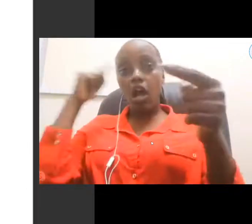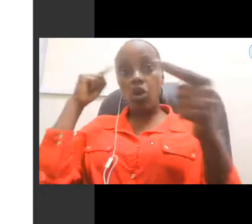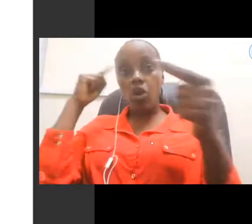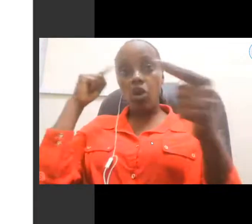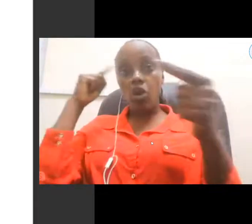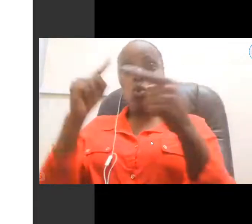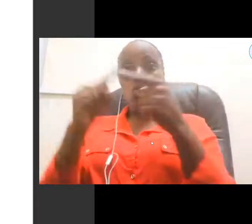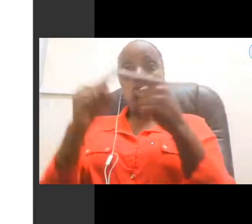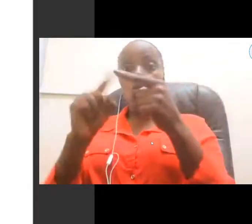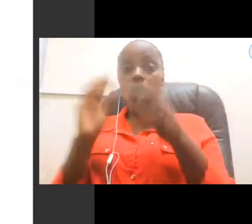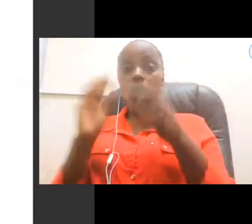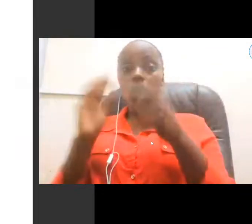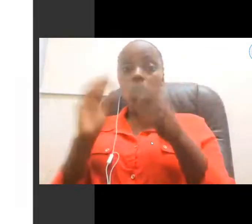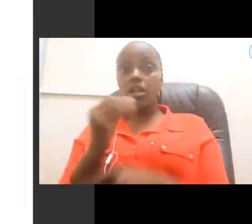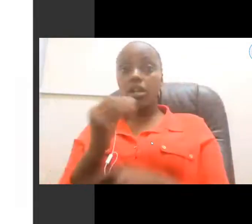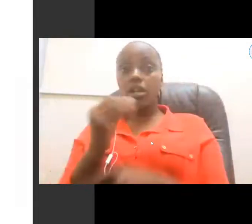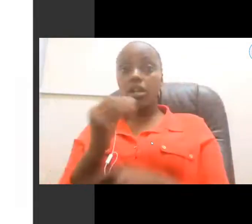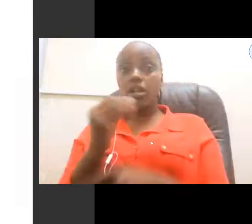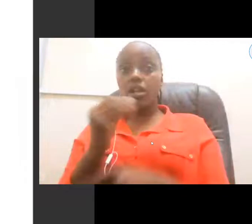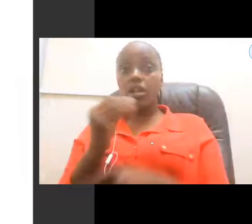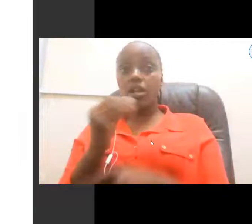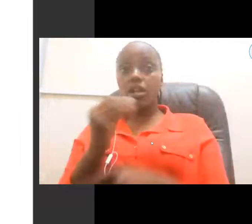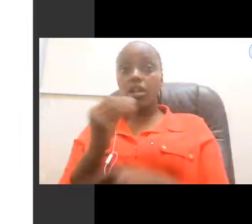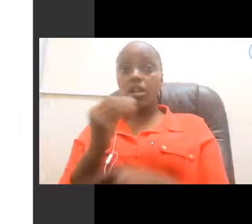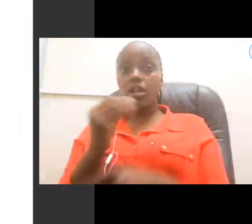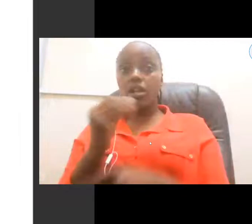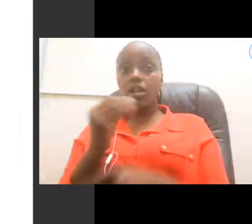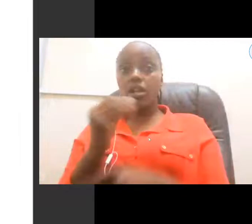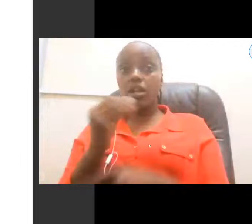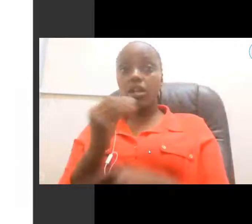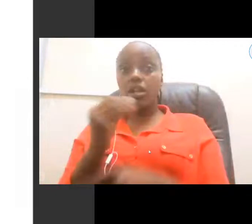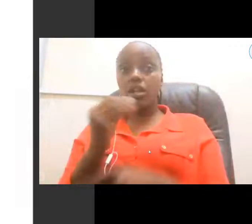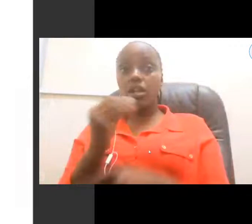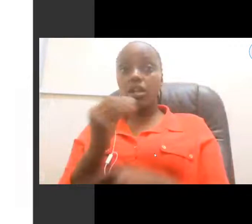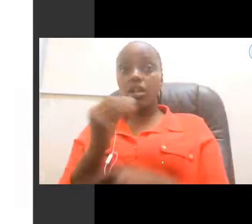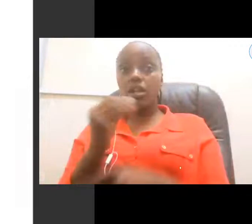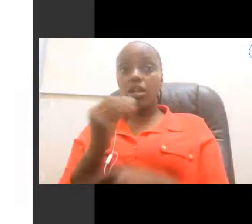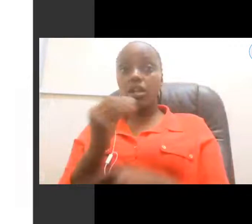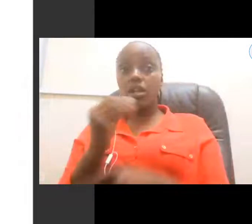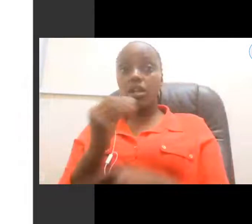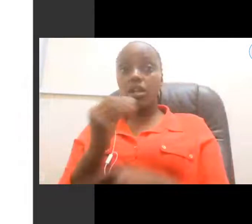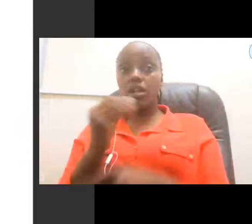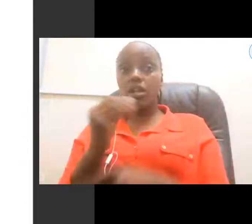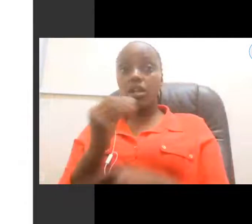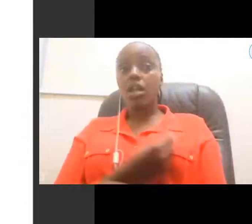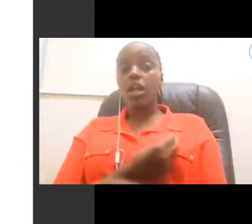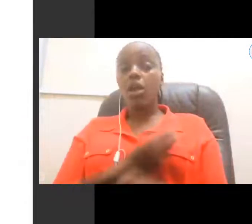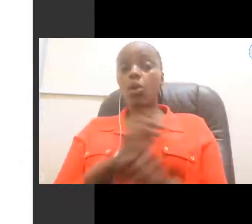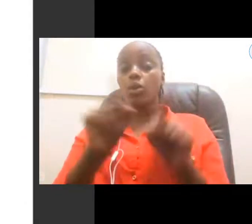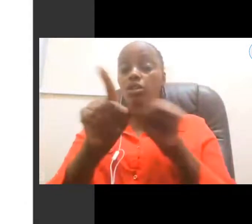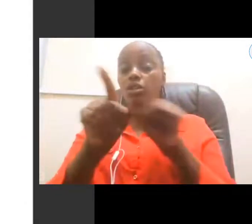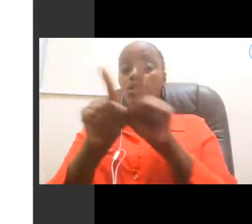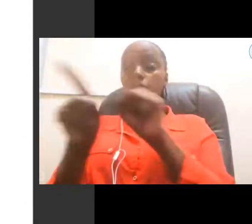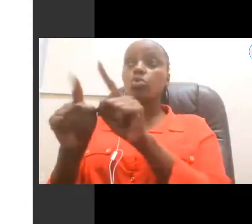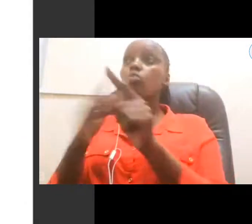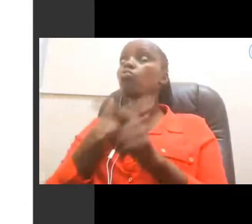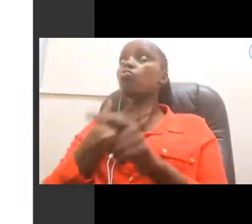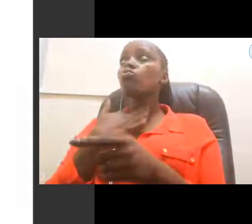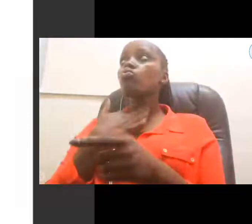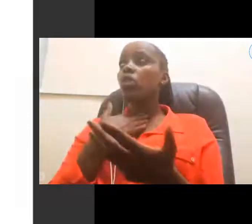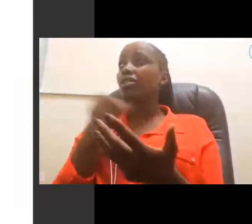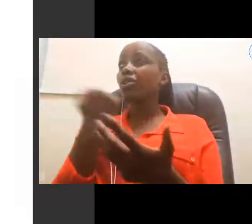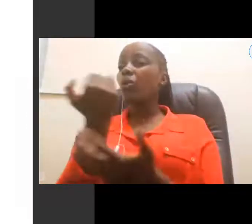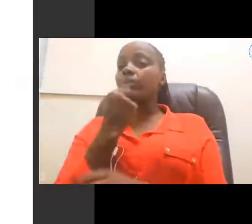that is meant to be in the shelf. I just want to highlight that the strategic plan is a kind of roadmap.